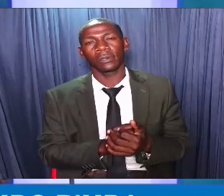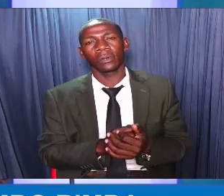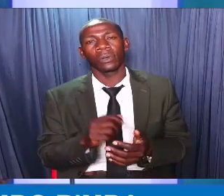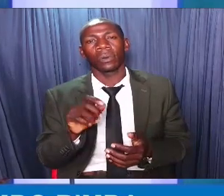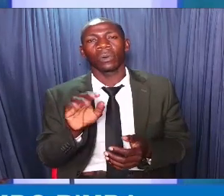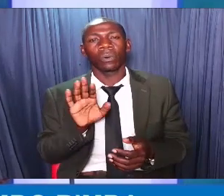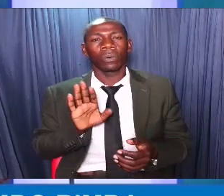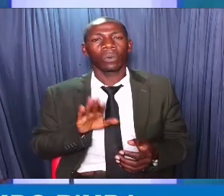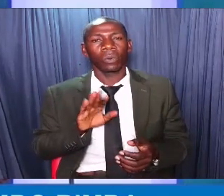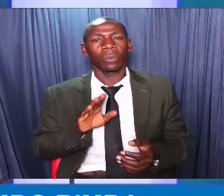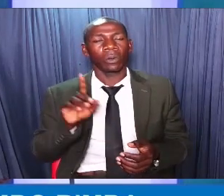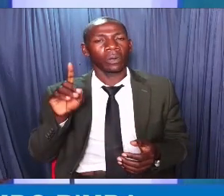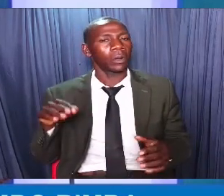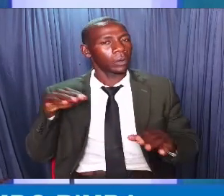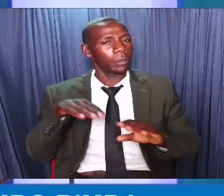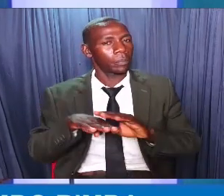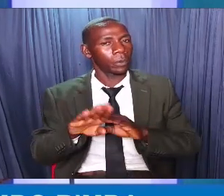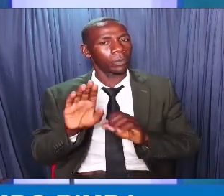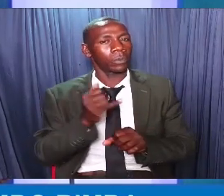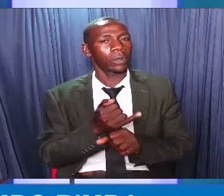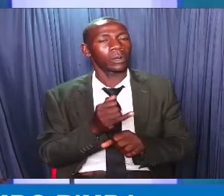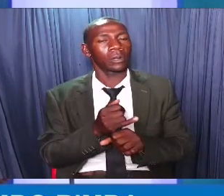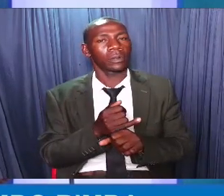mmoja akaenda kazini. One went to work.